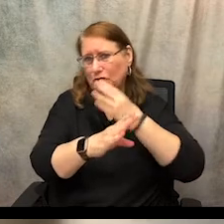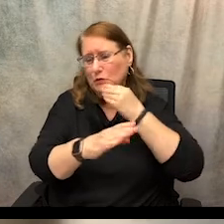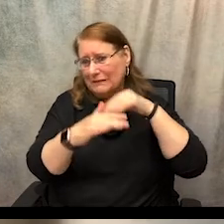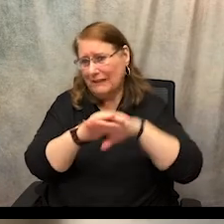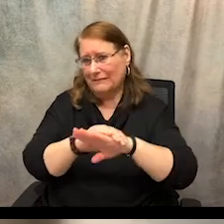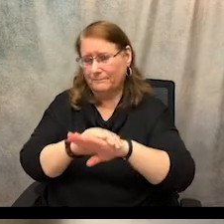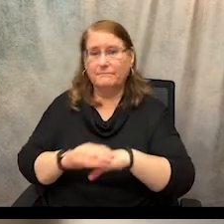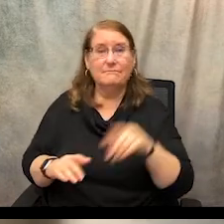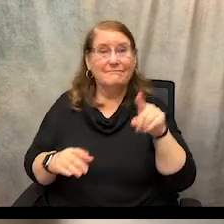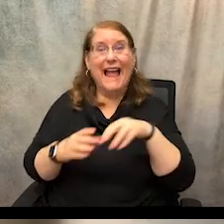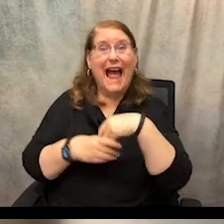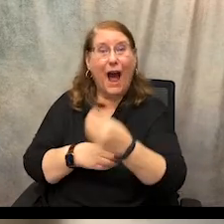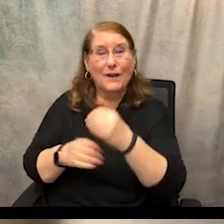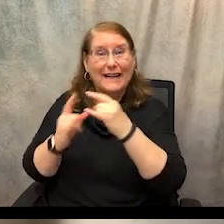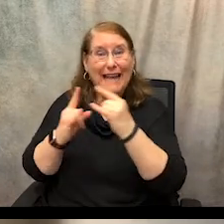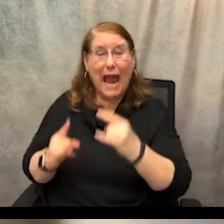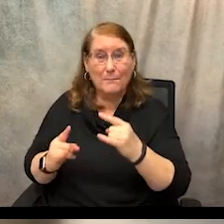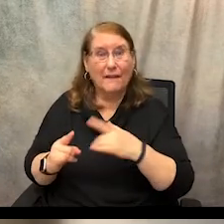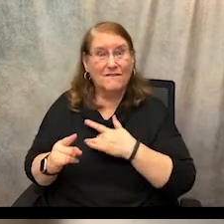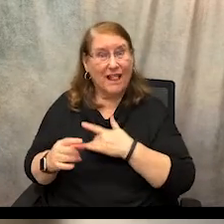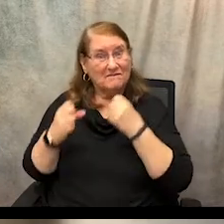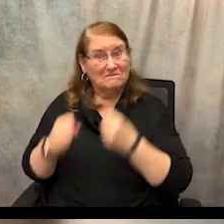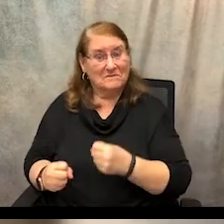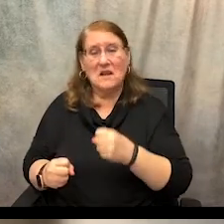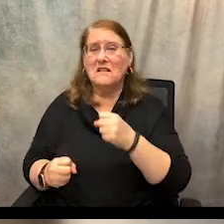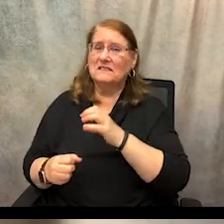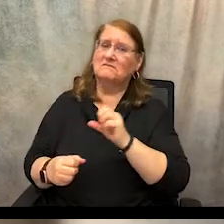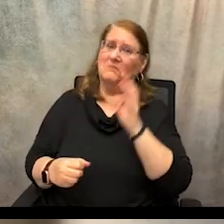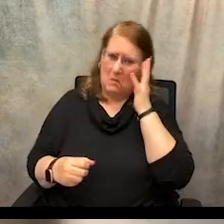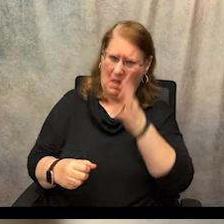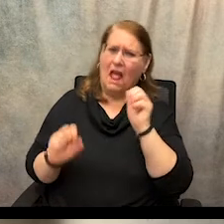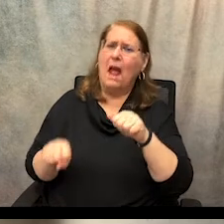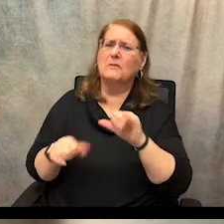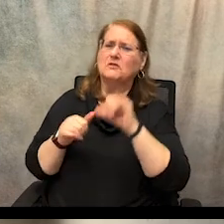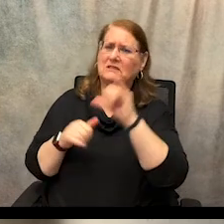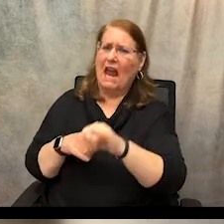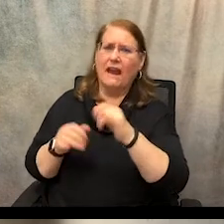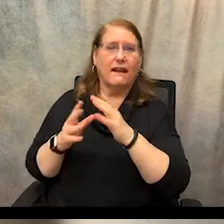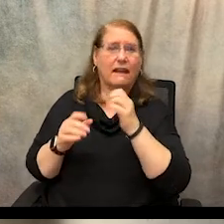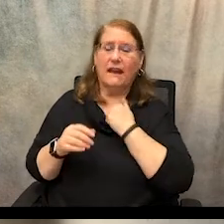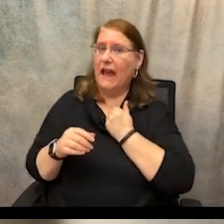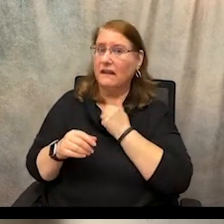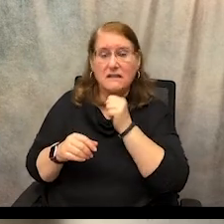not assured that they were going to be able to stay in Canada. And I think one